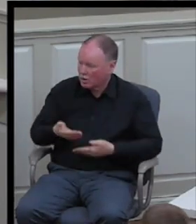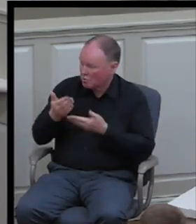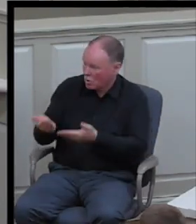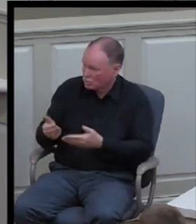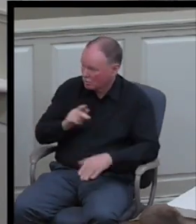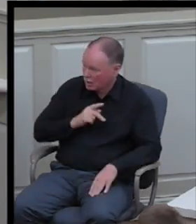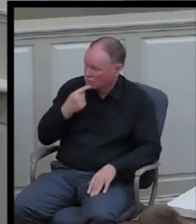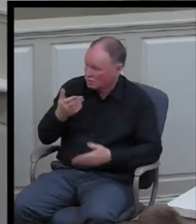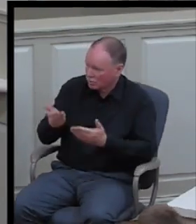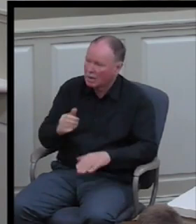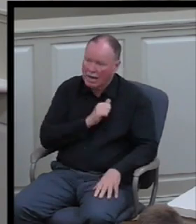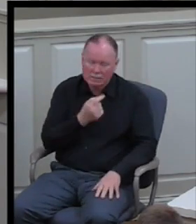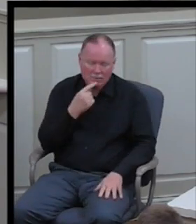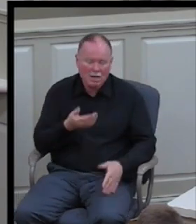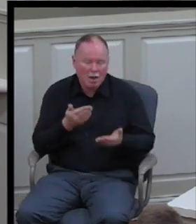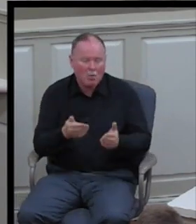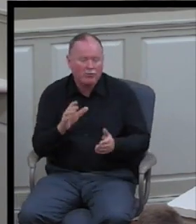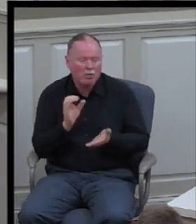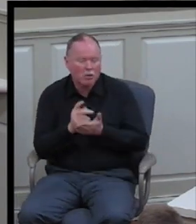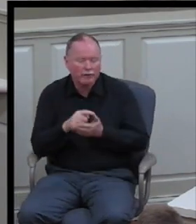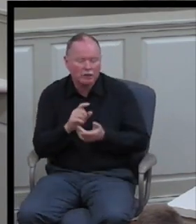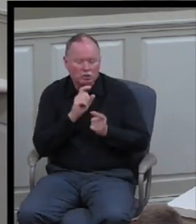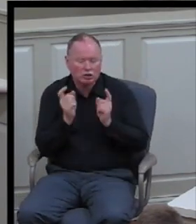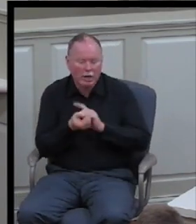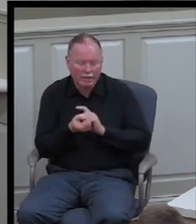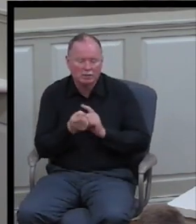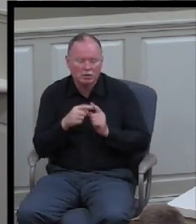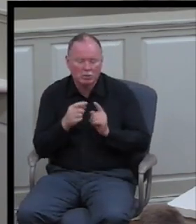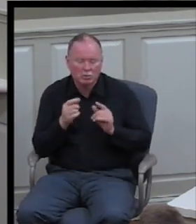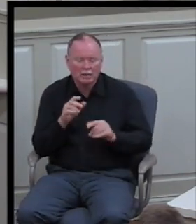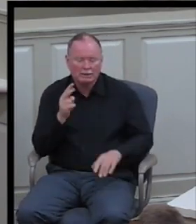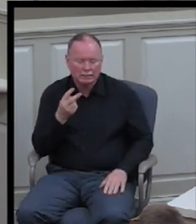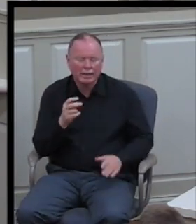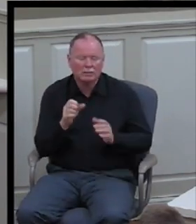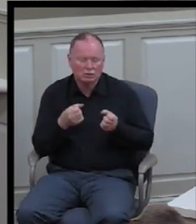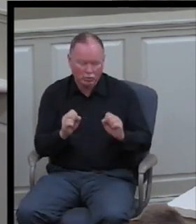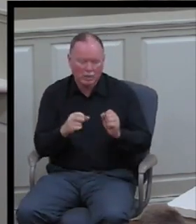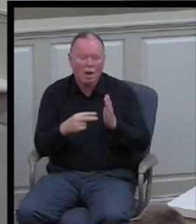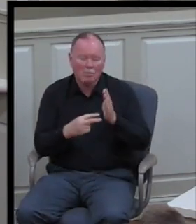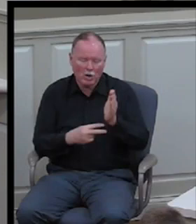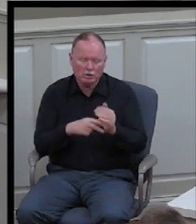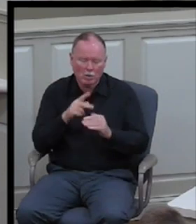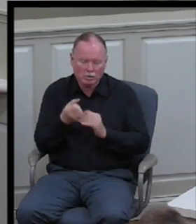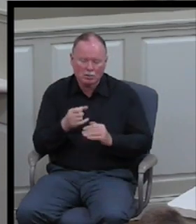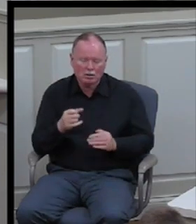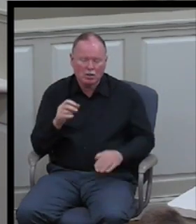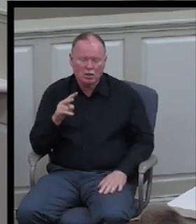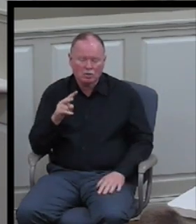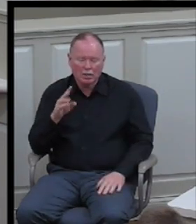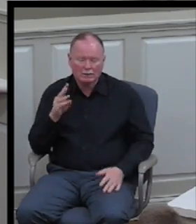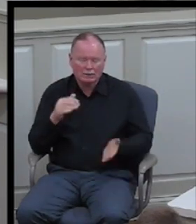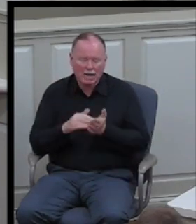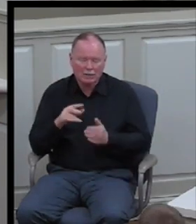I'll move to approve this change order to the Second Street Bridge Project in the amount of